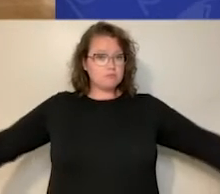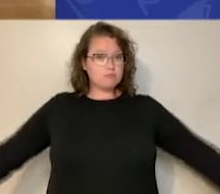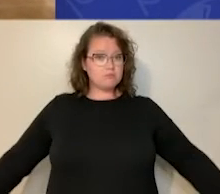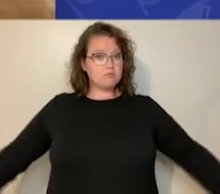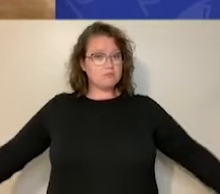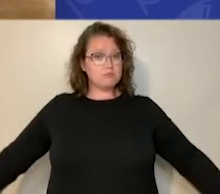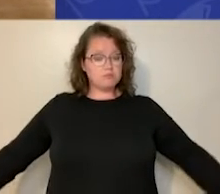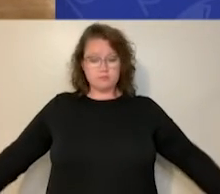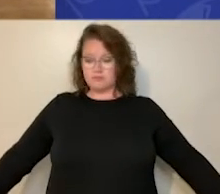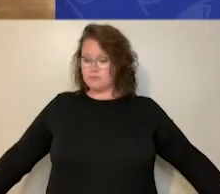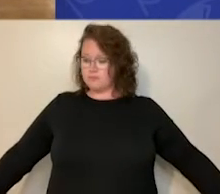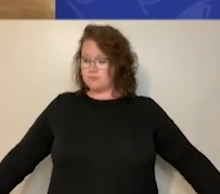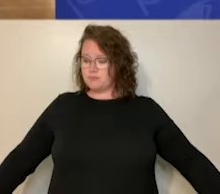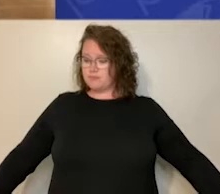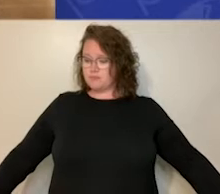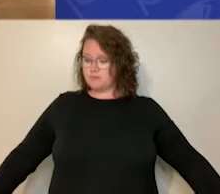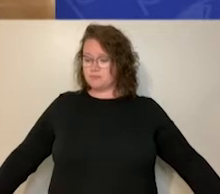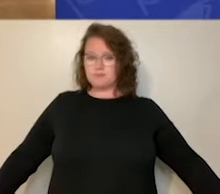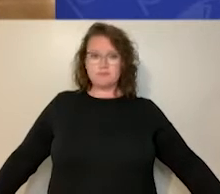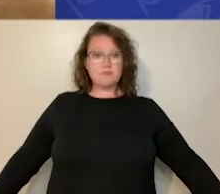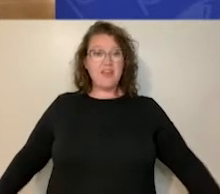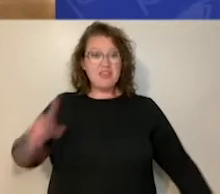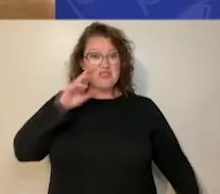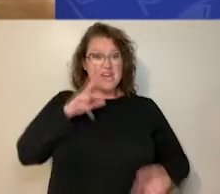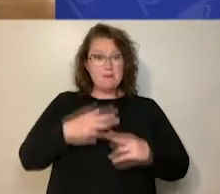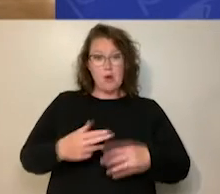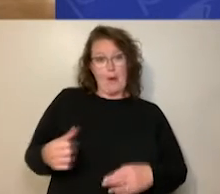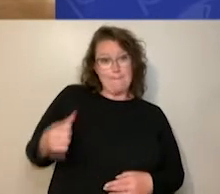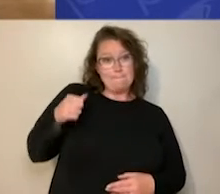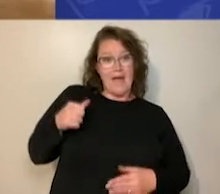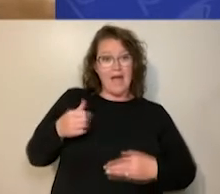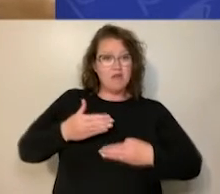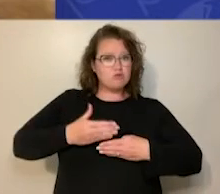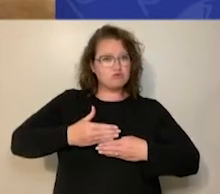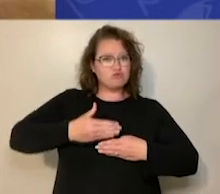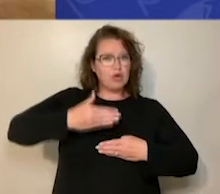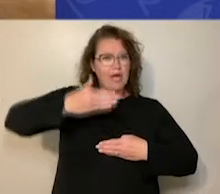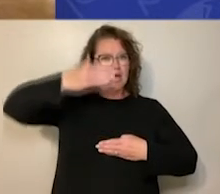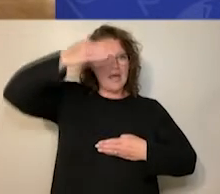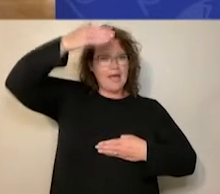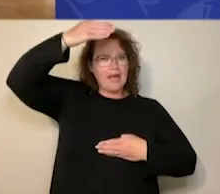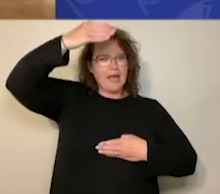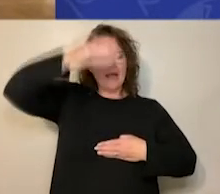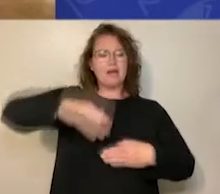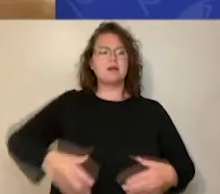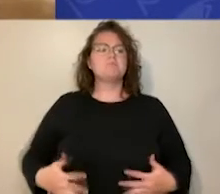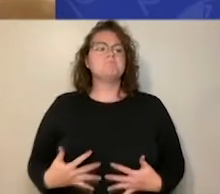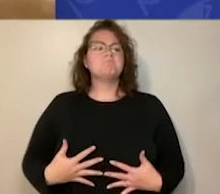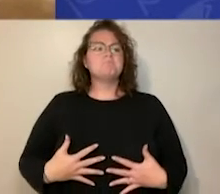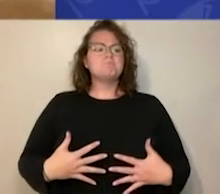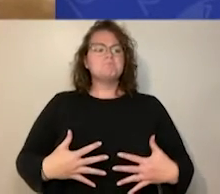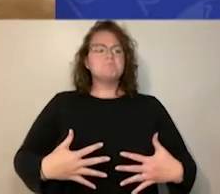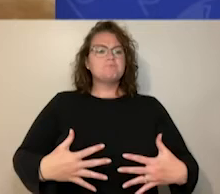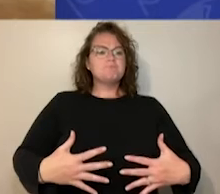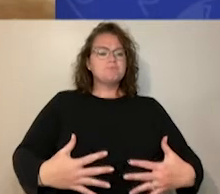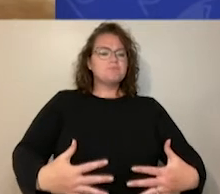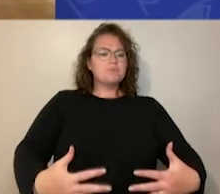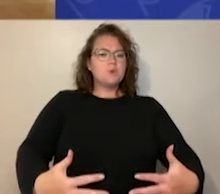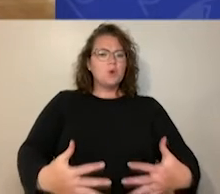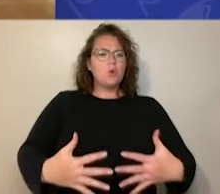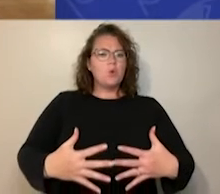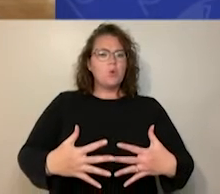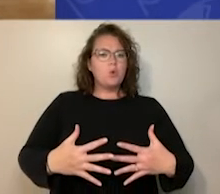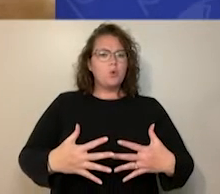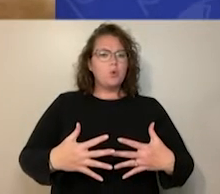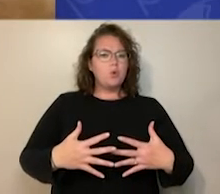straight. And we're working on posture and taking deep breaths in. Breathing out real